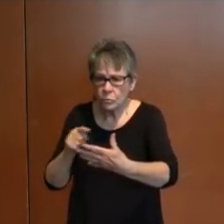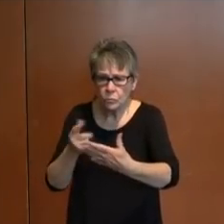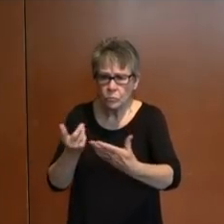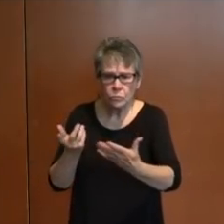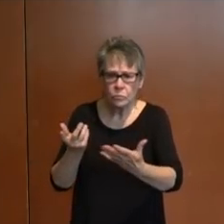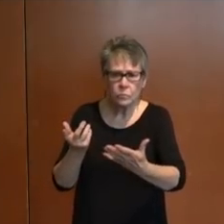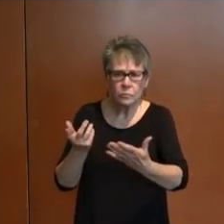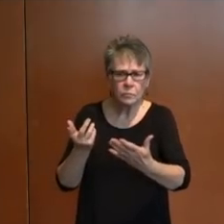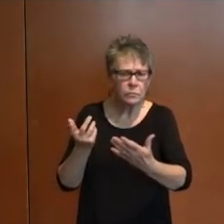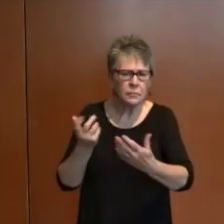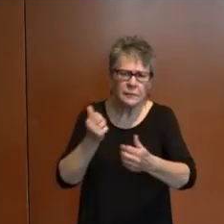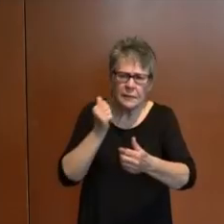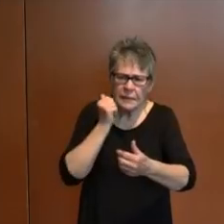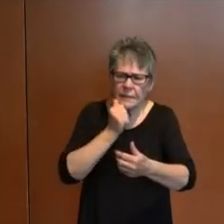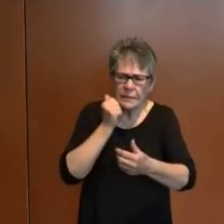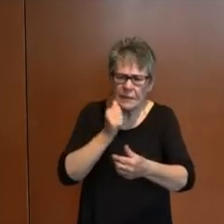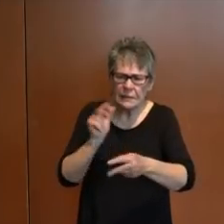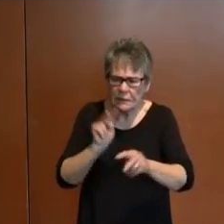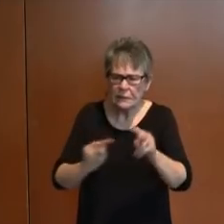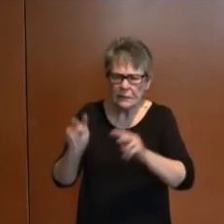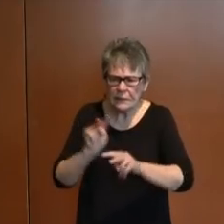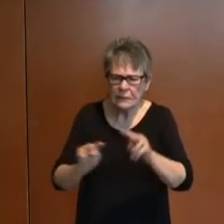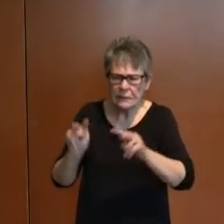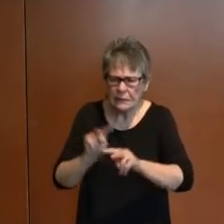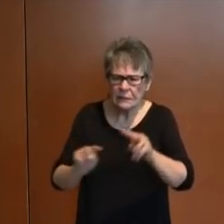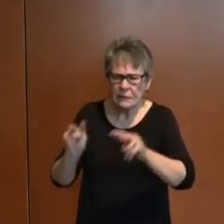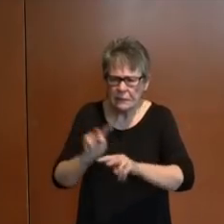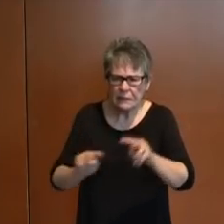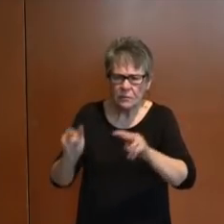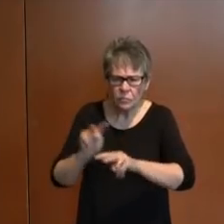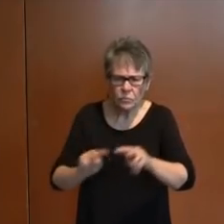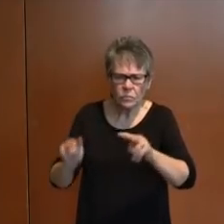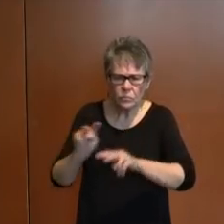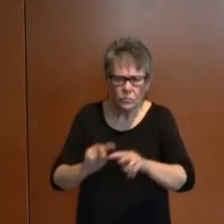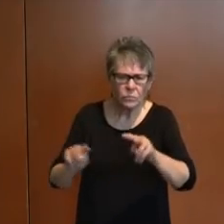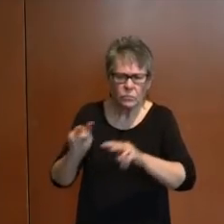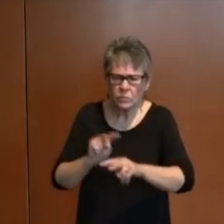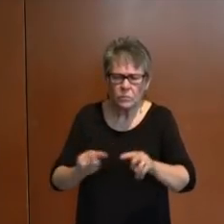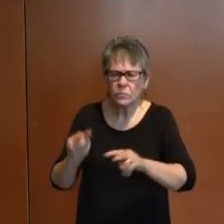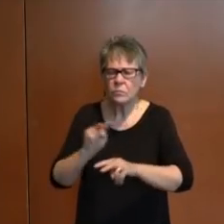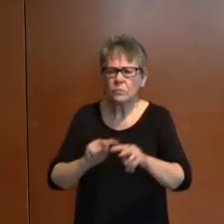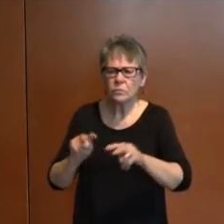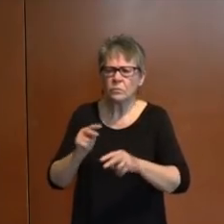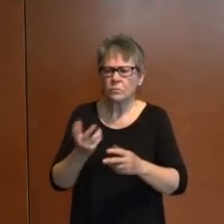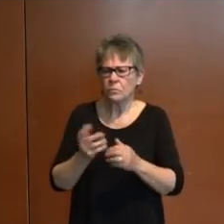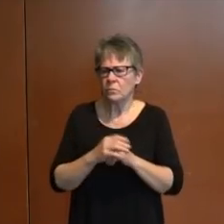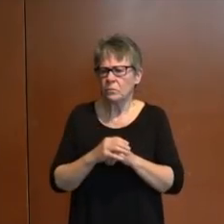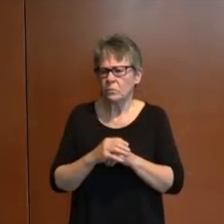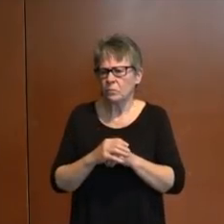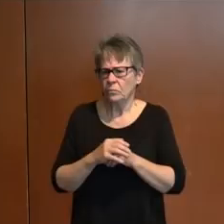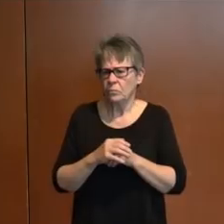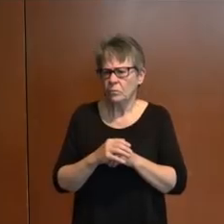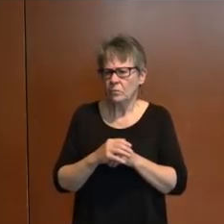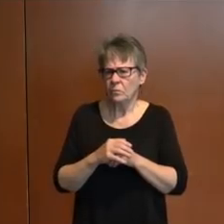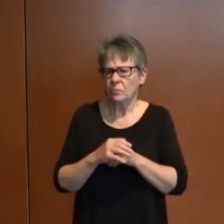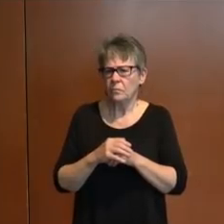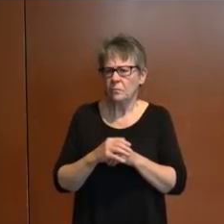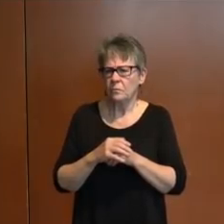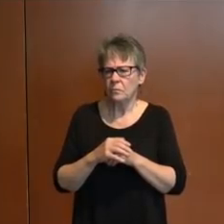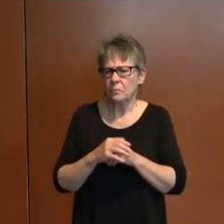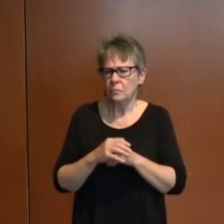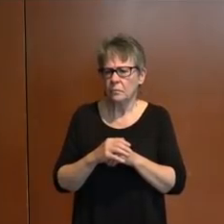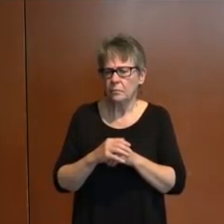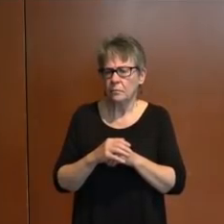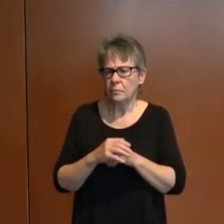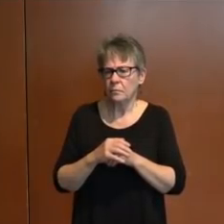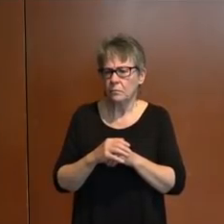waived all of the staffing ratio requirements to allow the hospitals to move